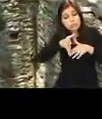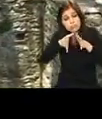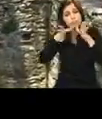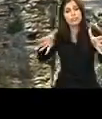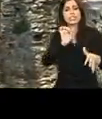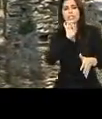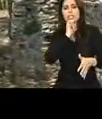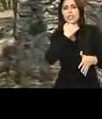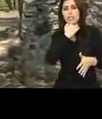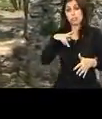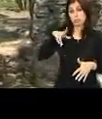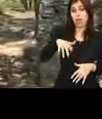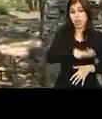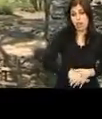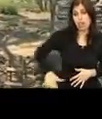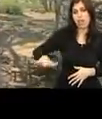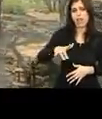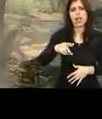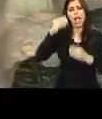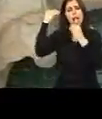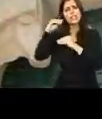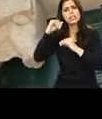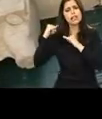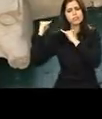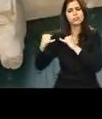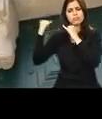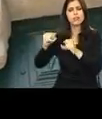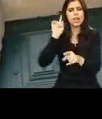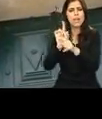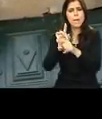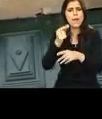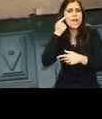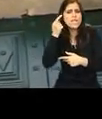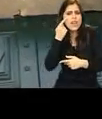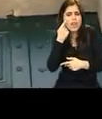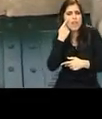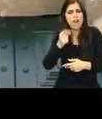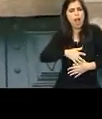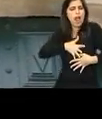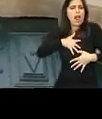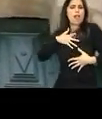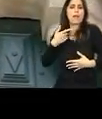of nationhood, teaching future generations to keep alive the soul of the lands,